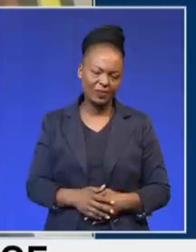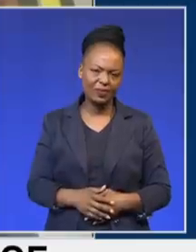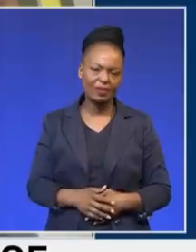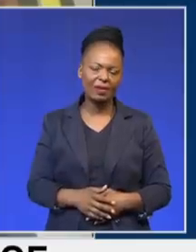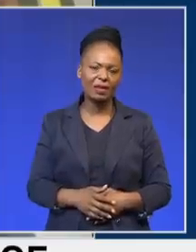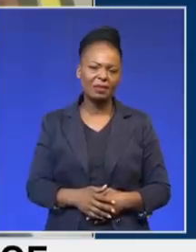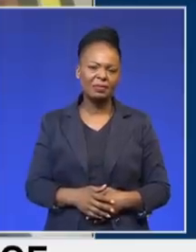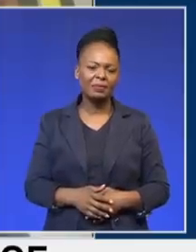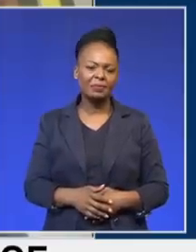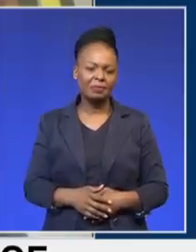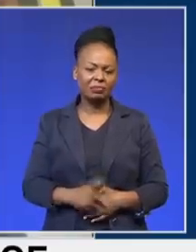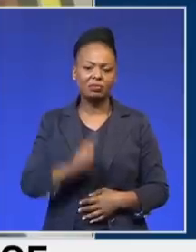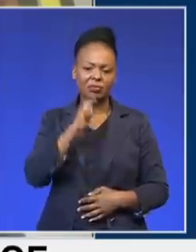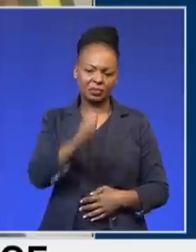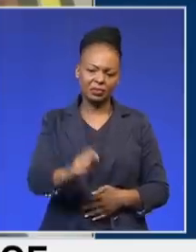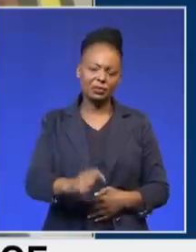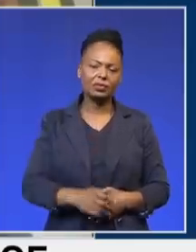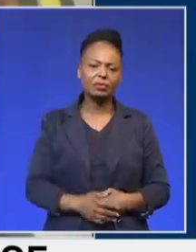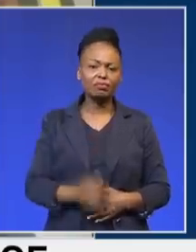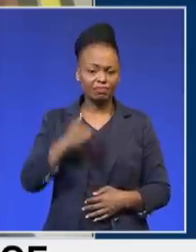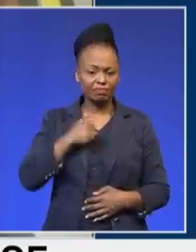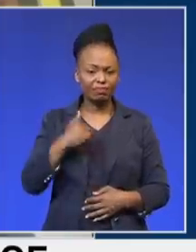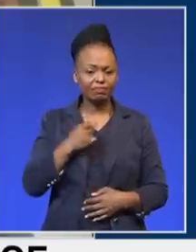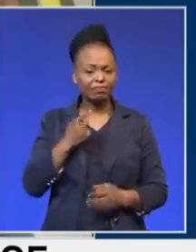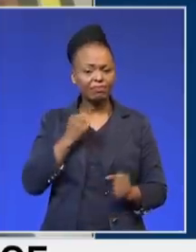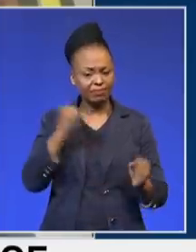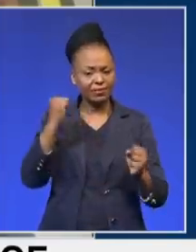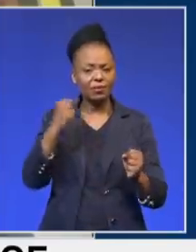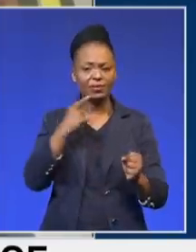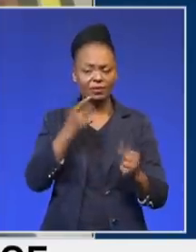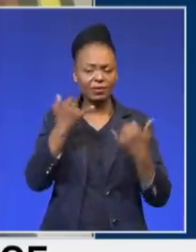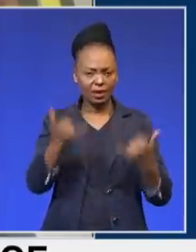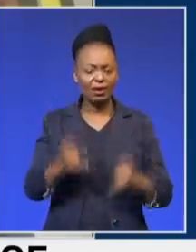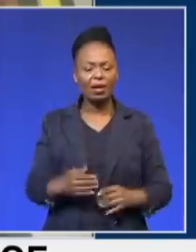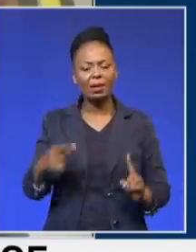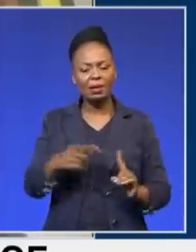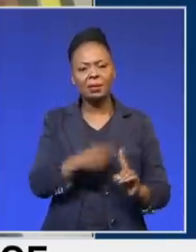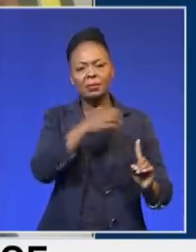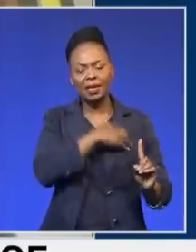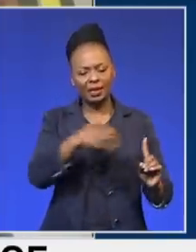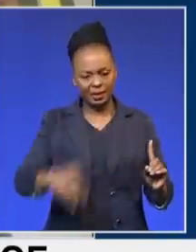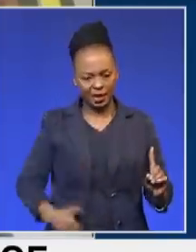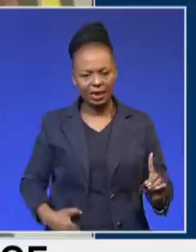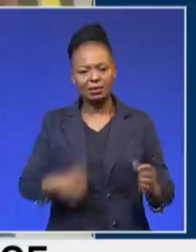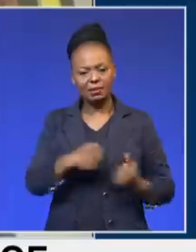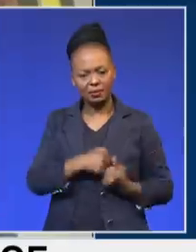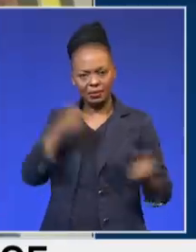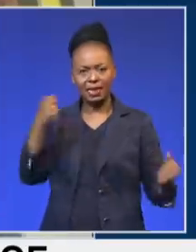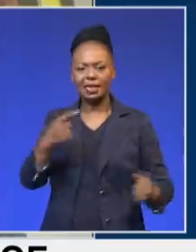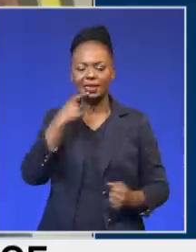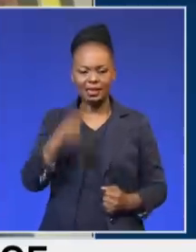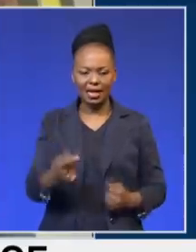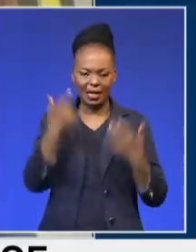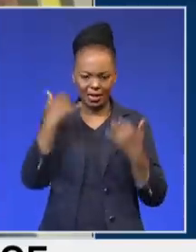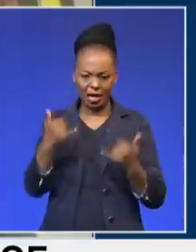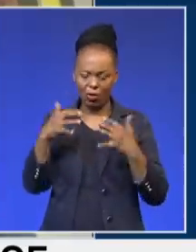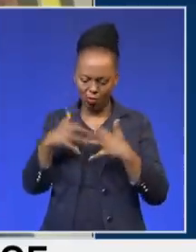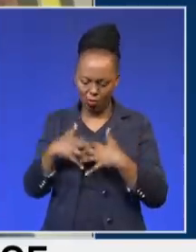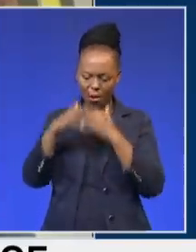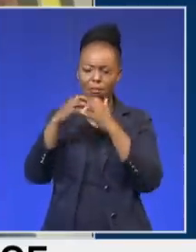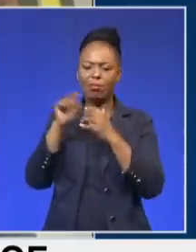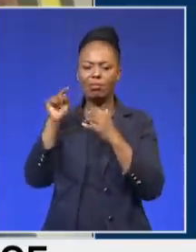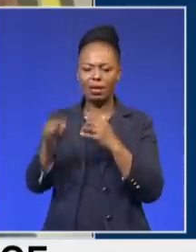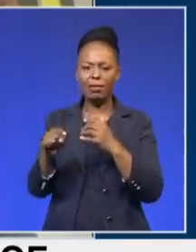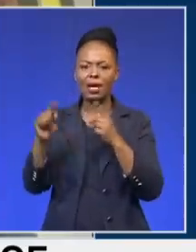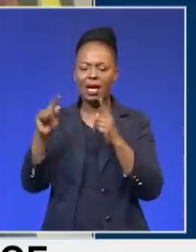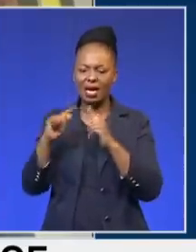at best. And where I am, I'm saying the president have come out and said we are instituting an inquiry. And why we institute an inquiry?